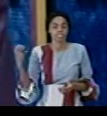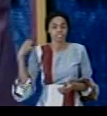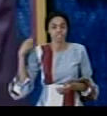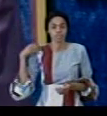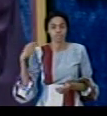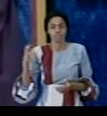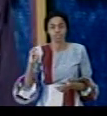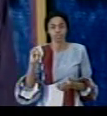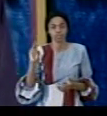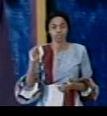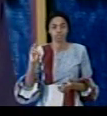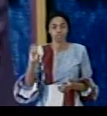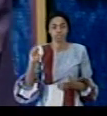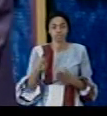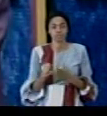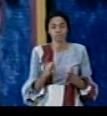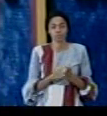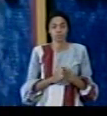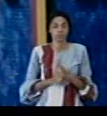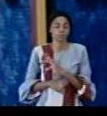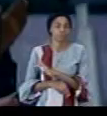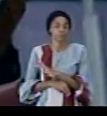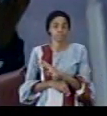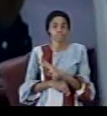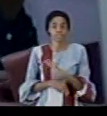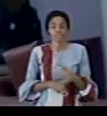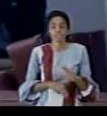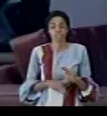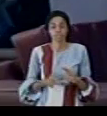Government. You are welcome.